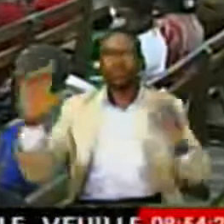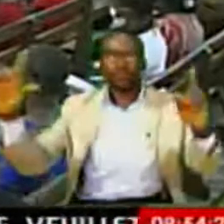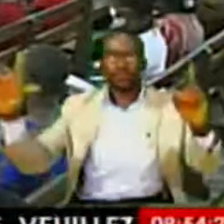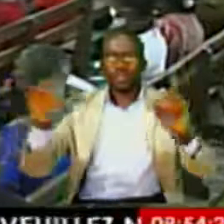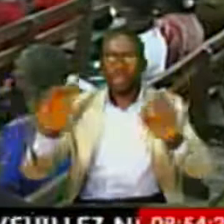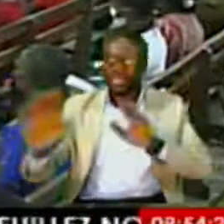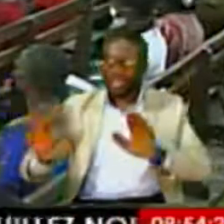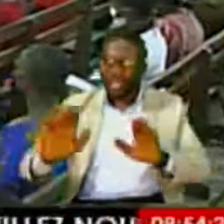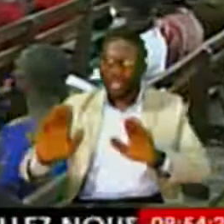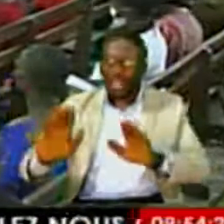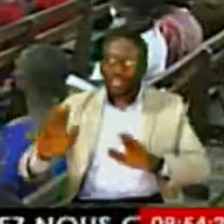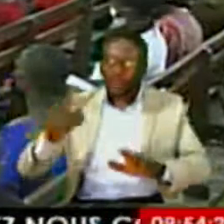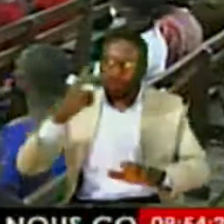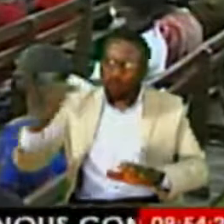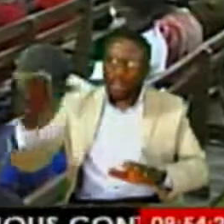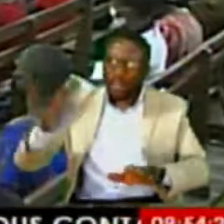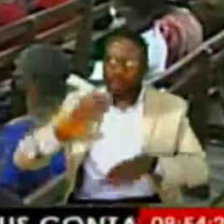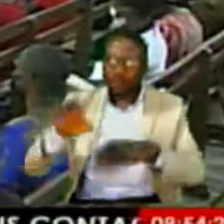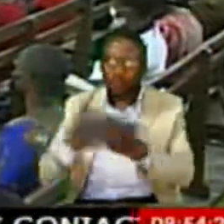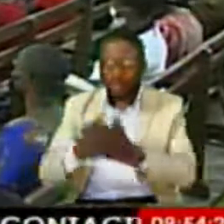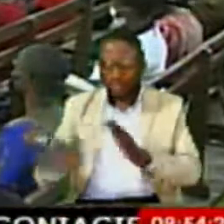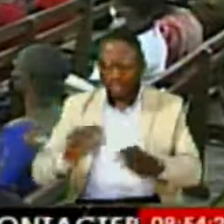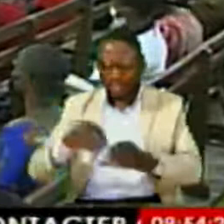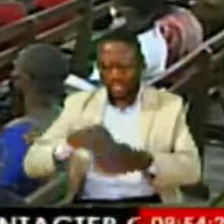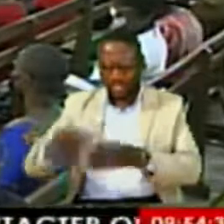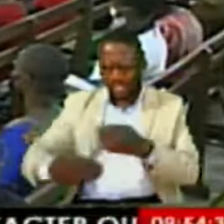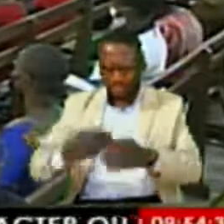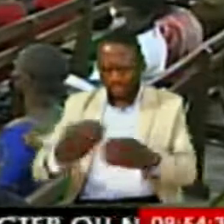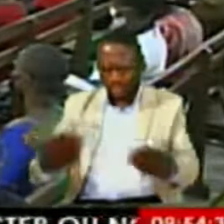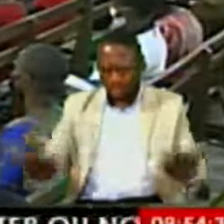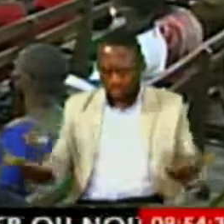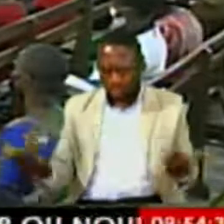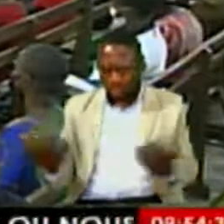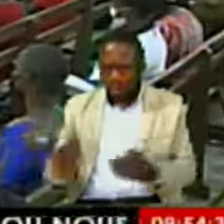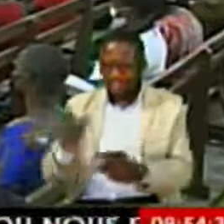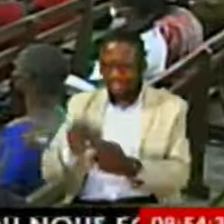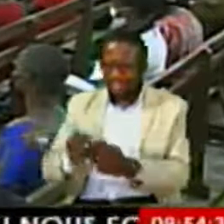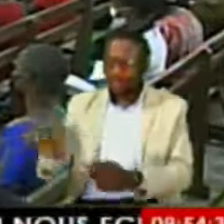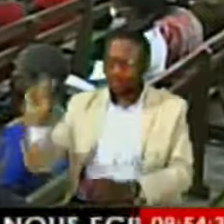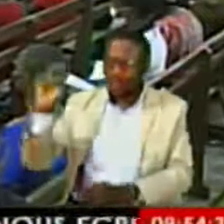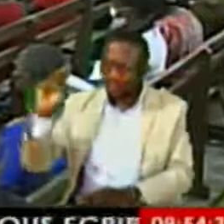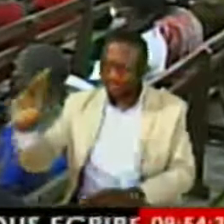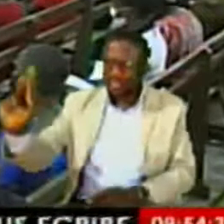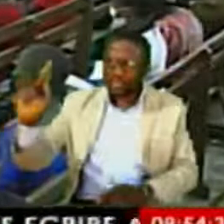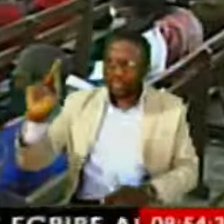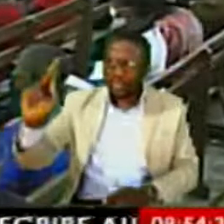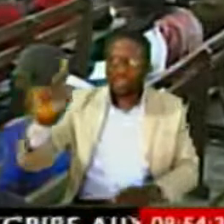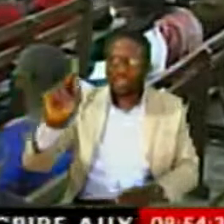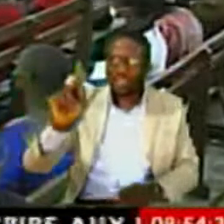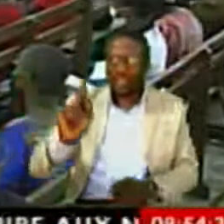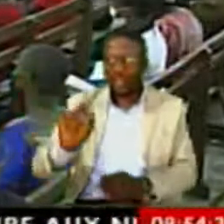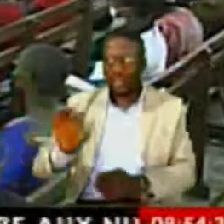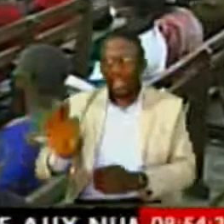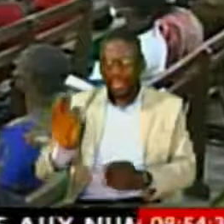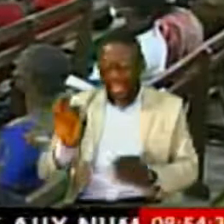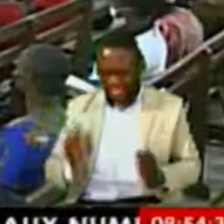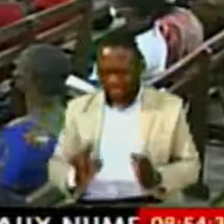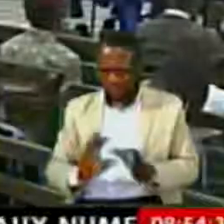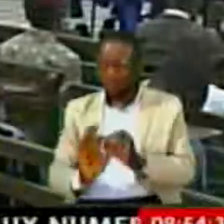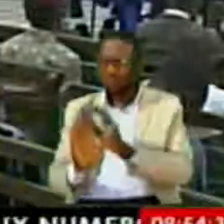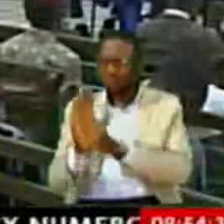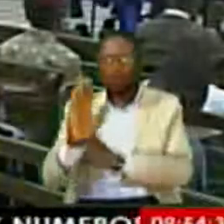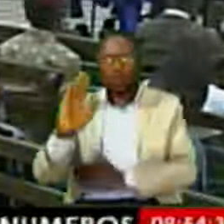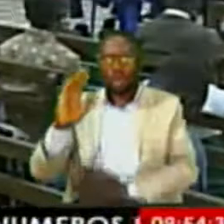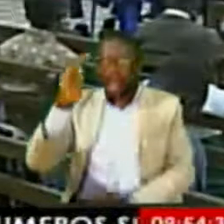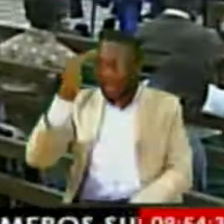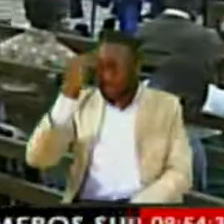But God already saw what will happen in this world. Quand la parole est prêchée, when the word is preached, l'élu de Dieu reconnaît la voix de Dieu. The elect of